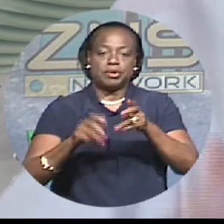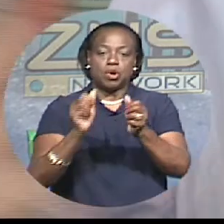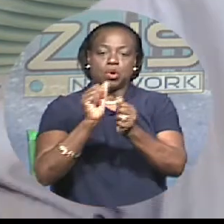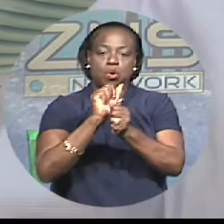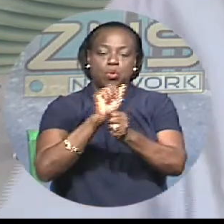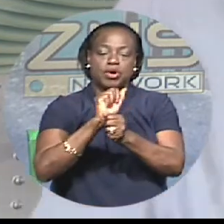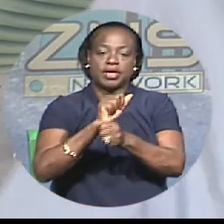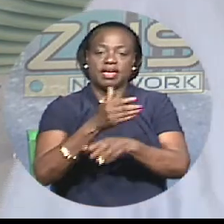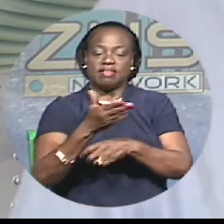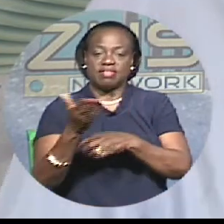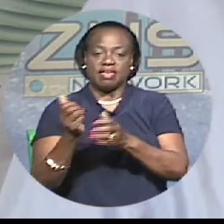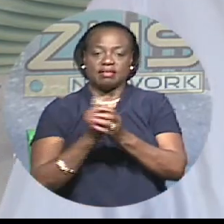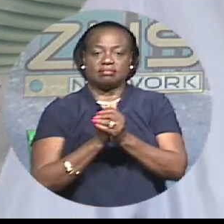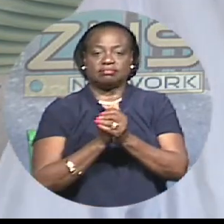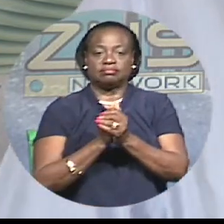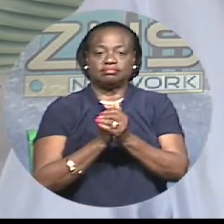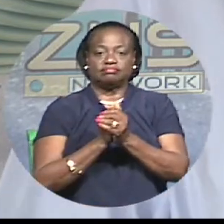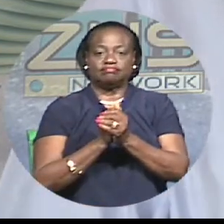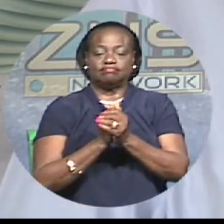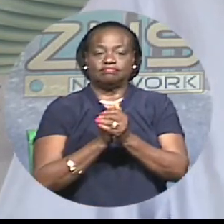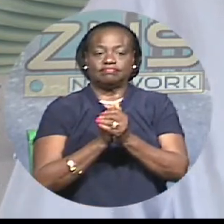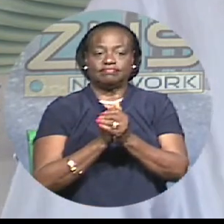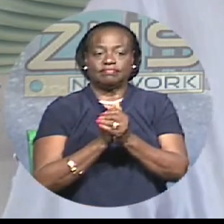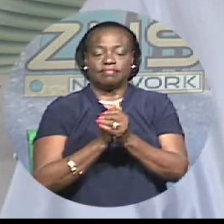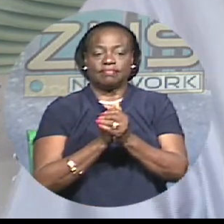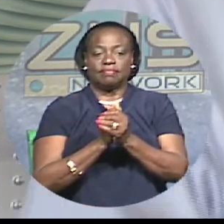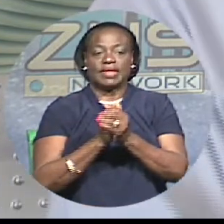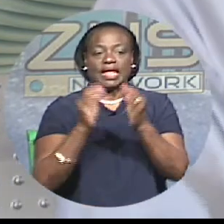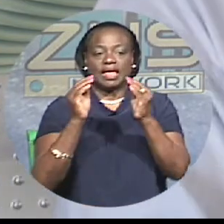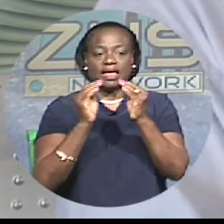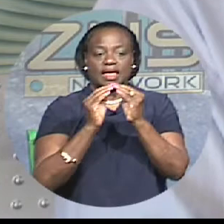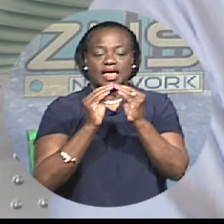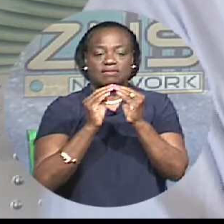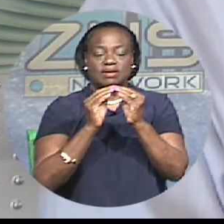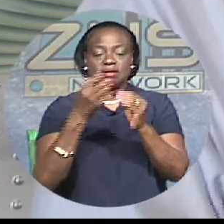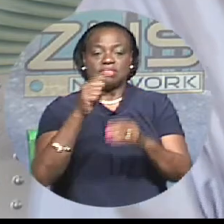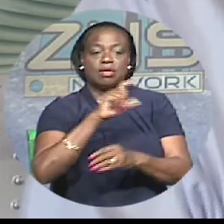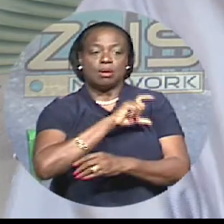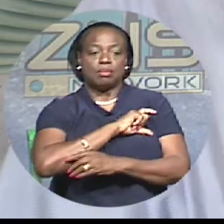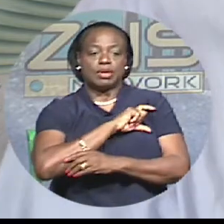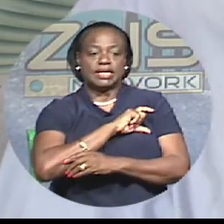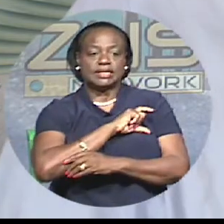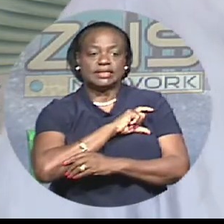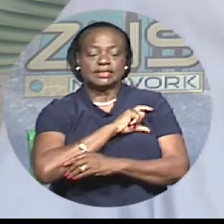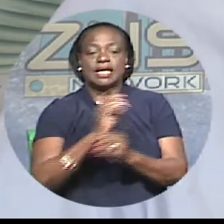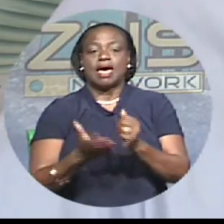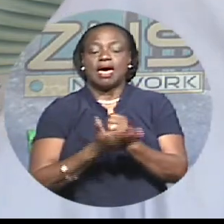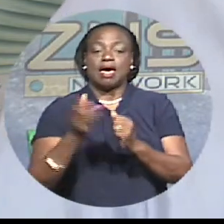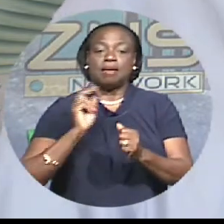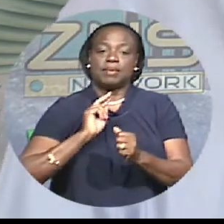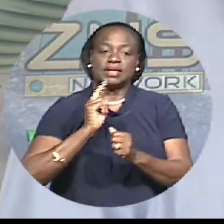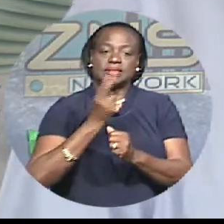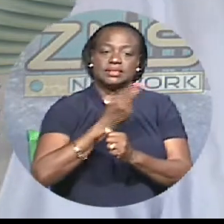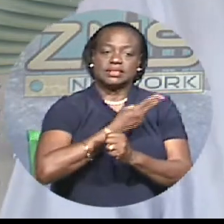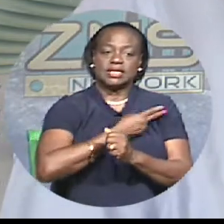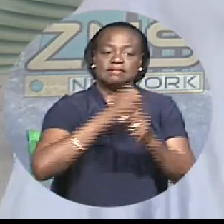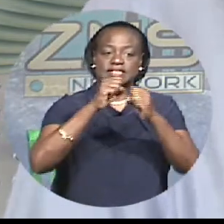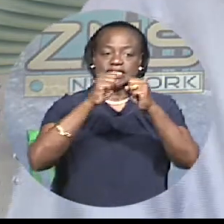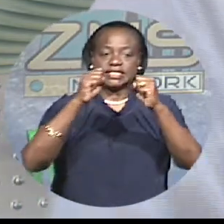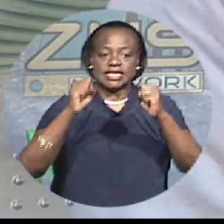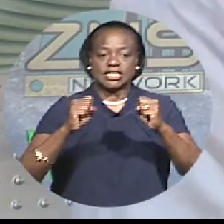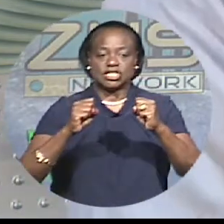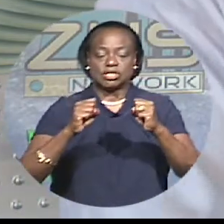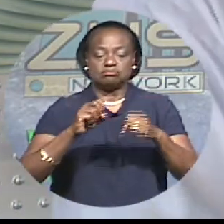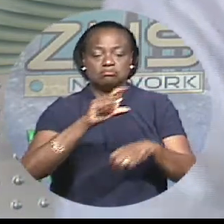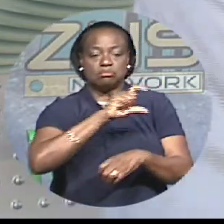Whether they're, you know, directly involved with us, I mean, even the police has helped us quite tremendously. They have stationed officers here, so